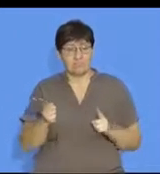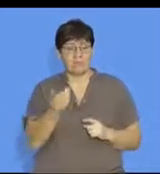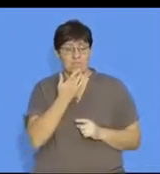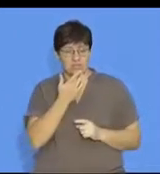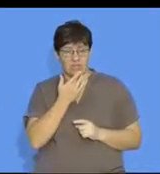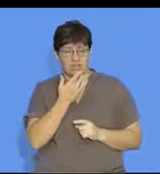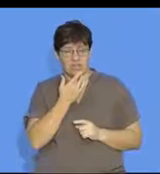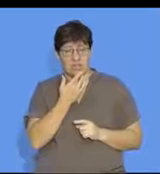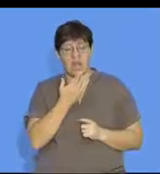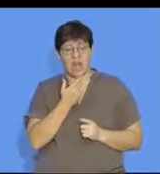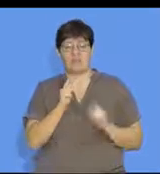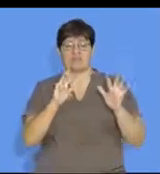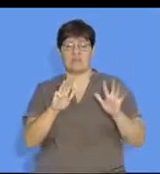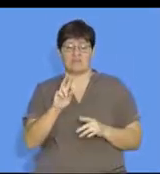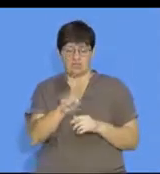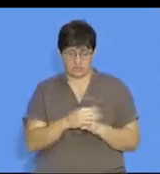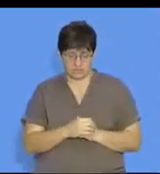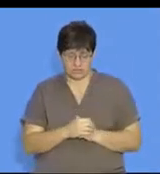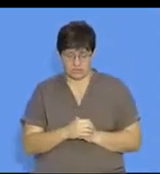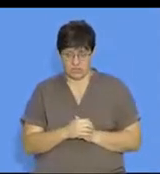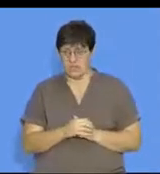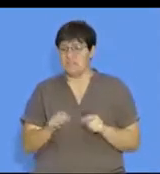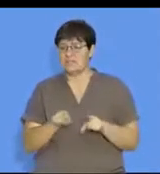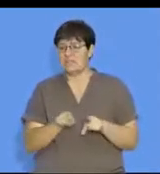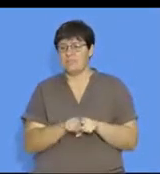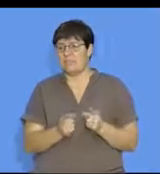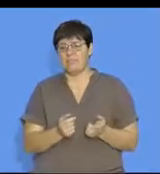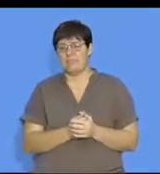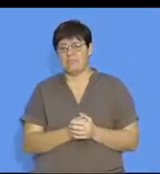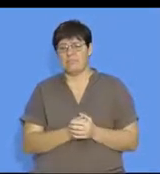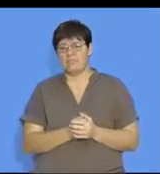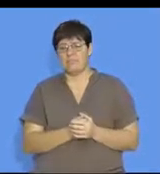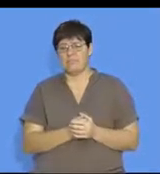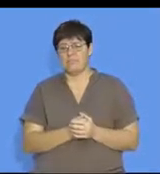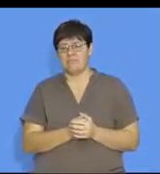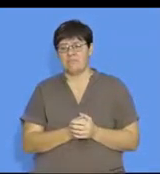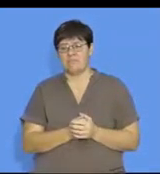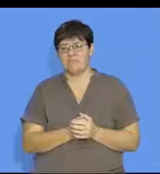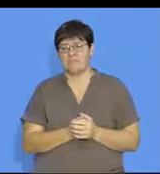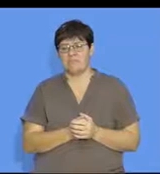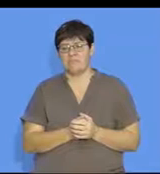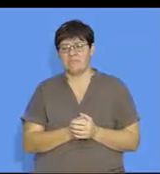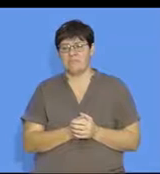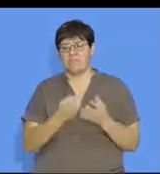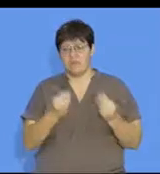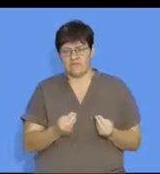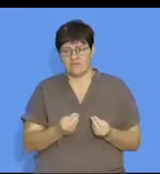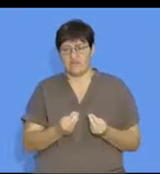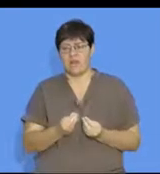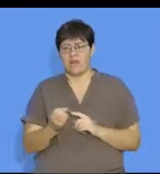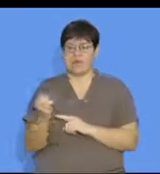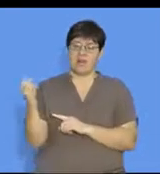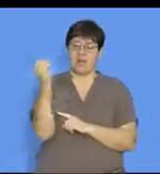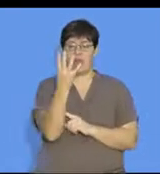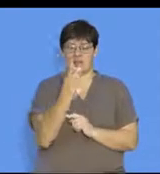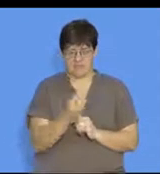points across the battery is equals to 9 volts, which is the same as the one that we get also across